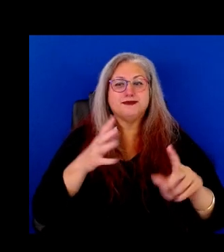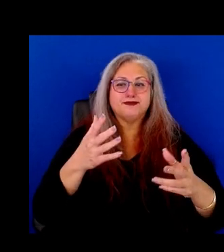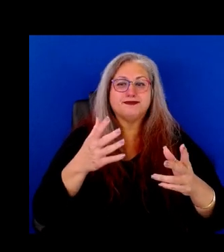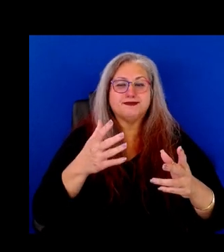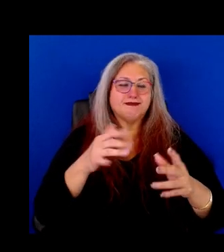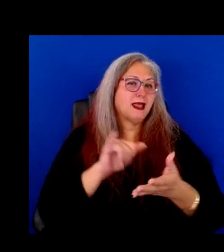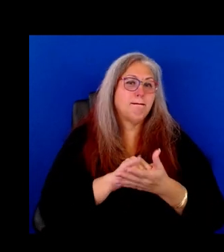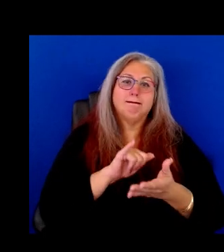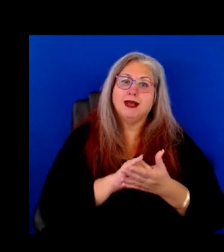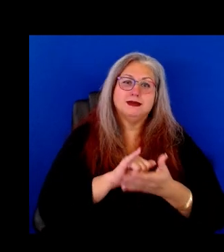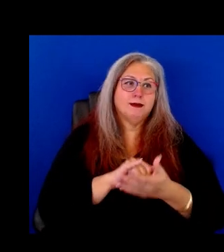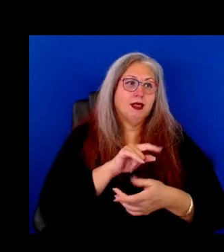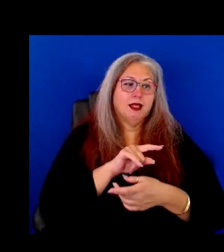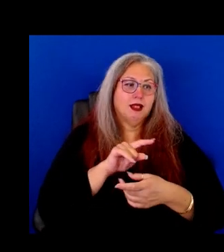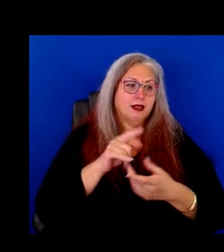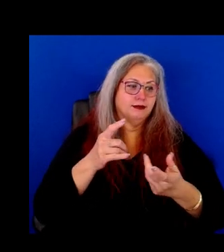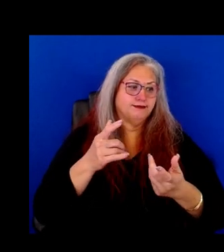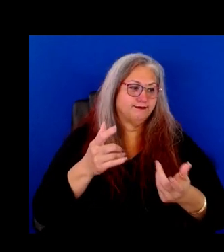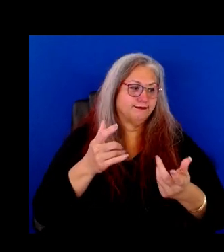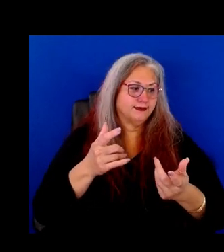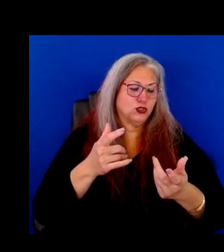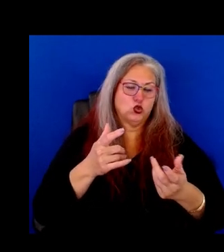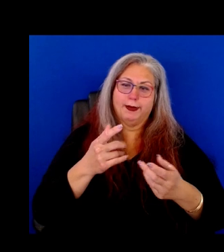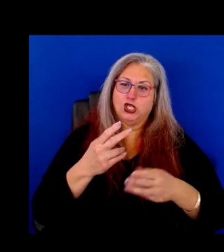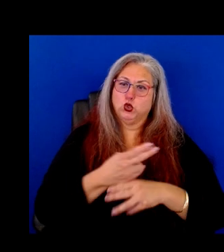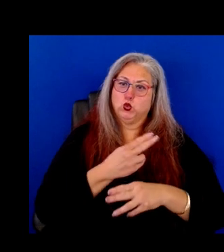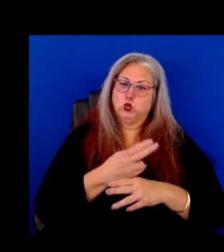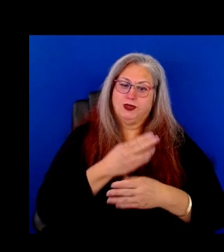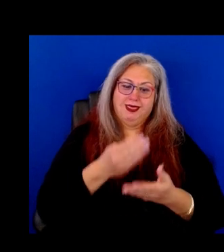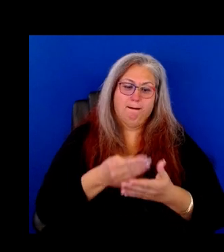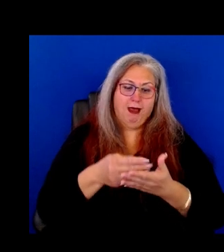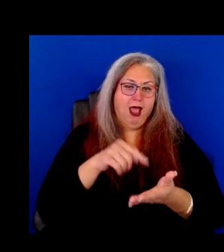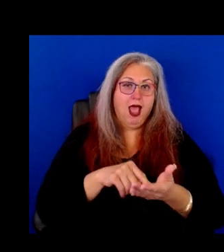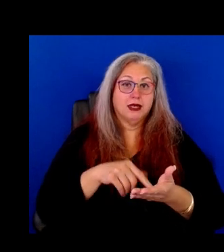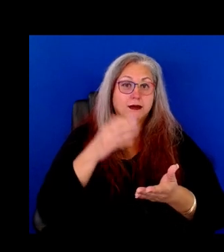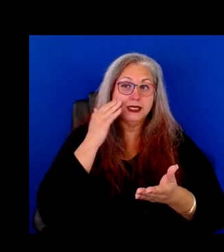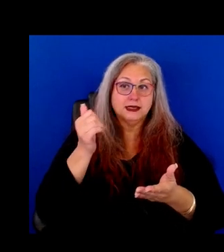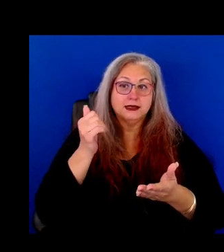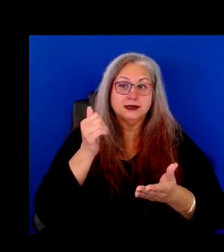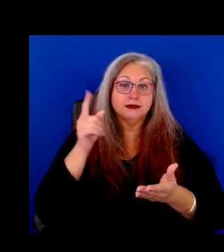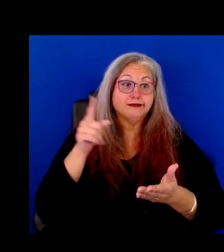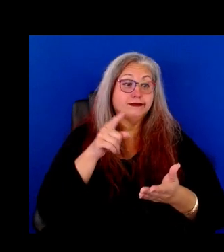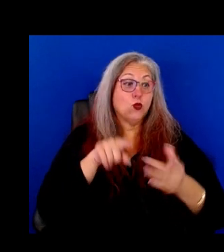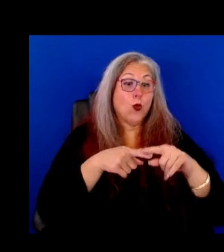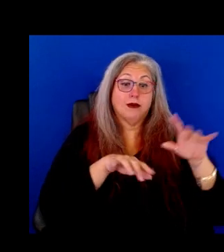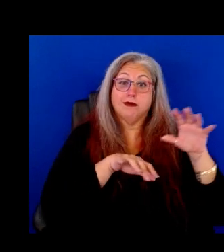it was impossible to make use of the funds because the